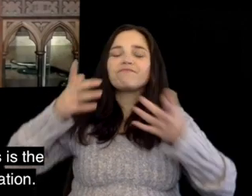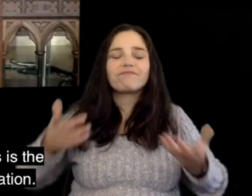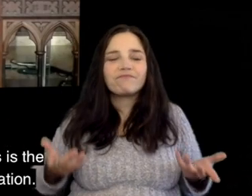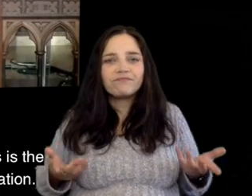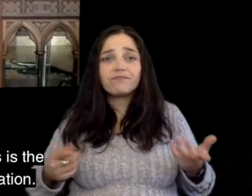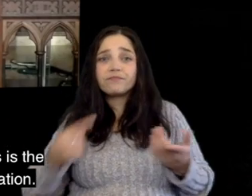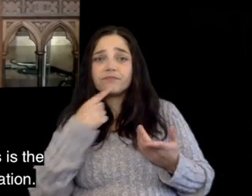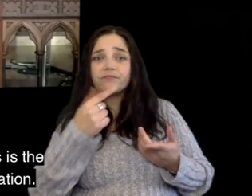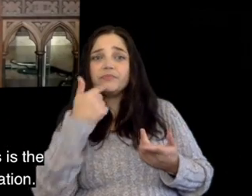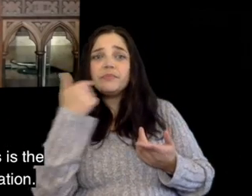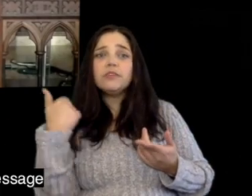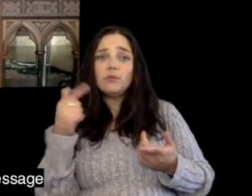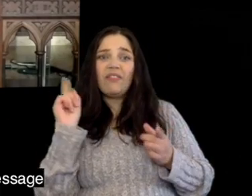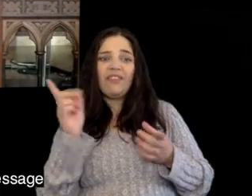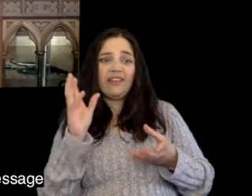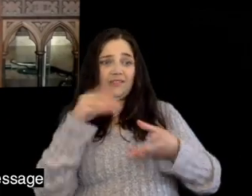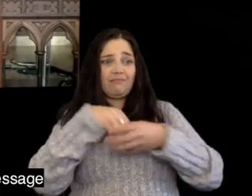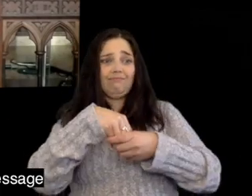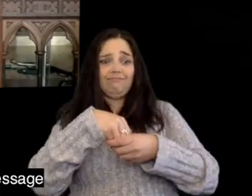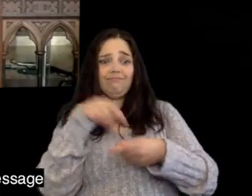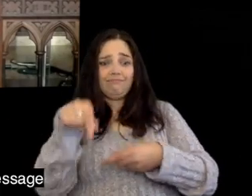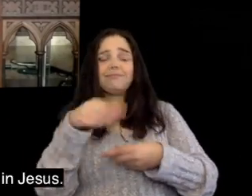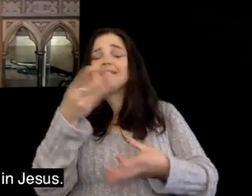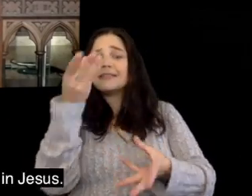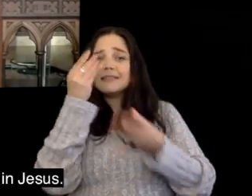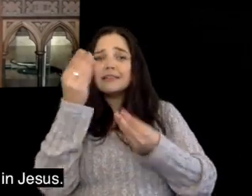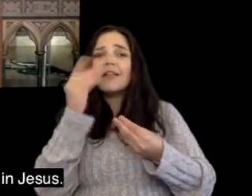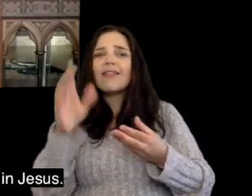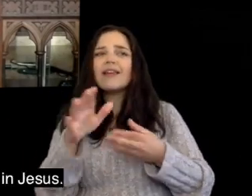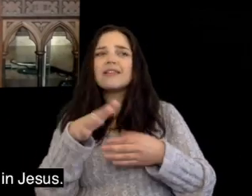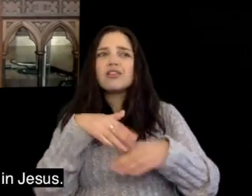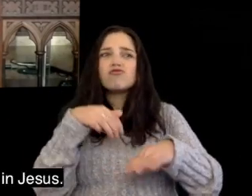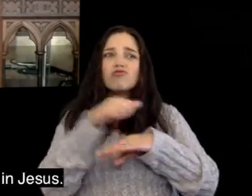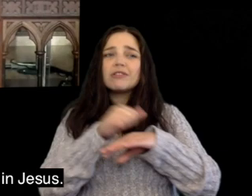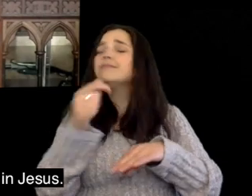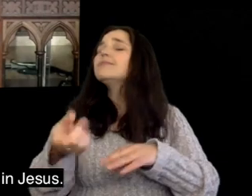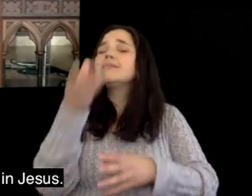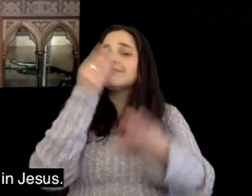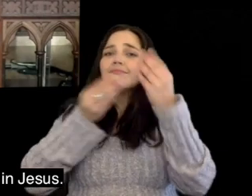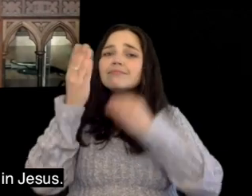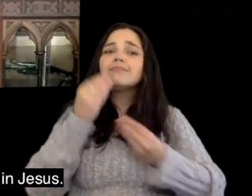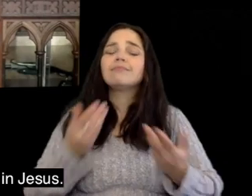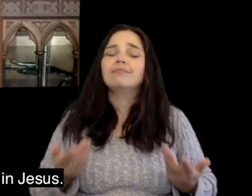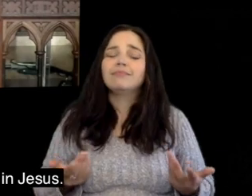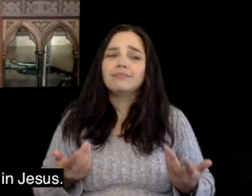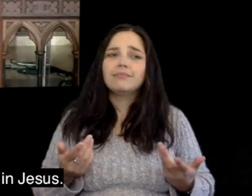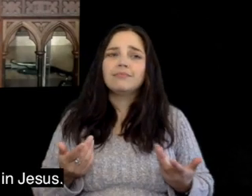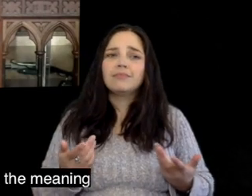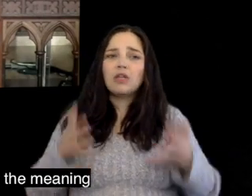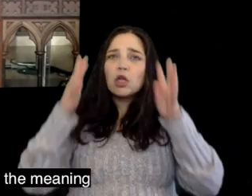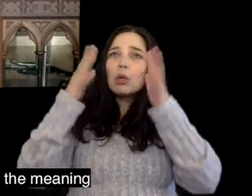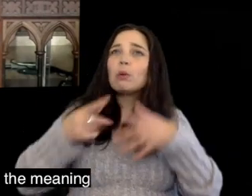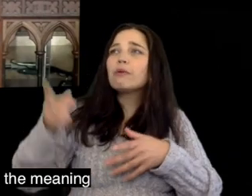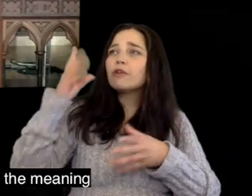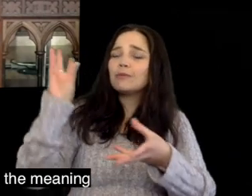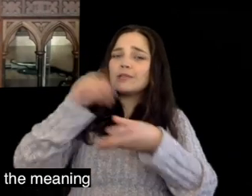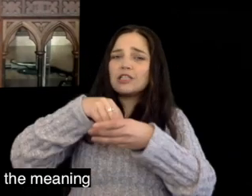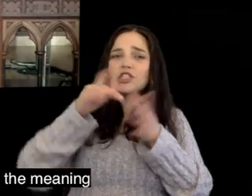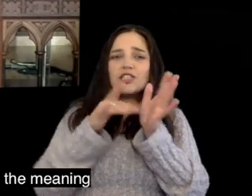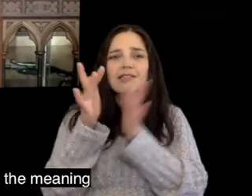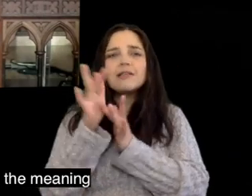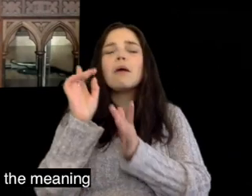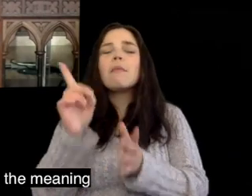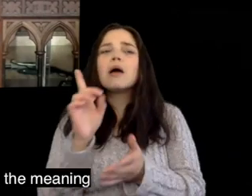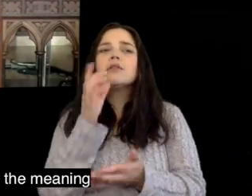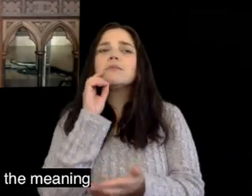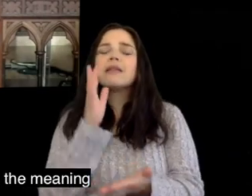God. We said last week, this is the doctrine of the incarnation. This is the Christmas message, that the glory of God was in Jesus. But